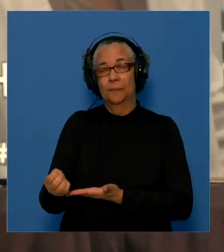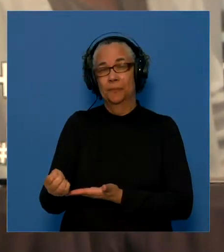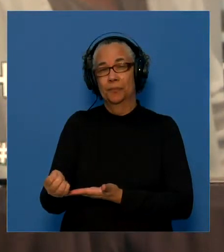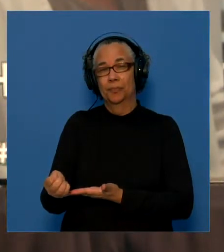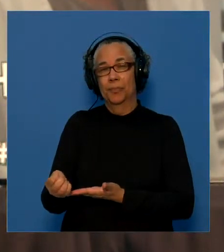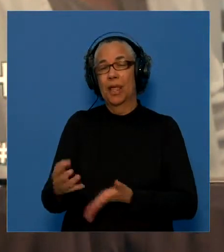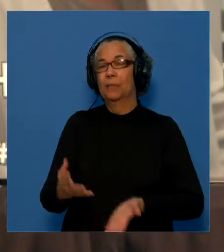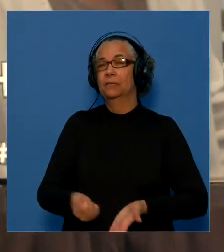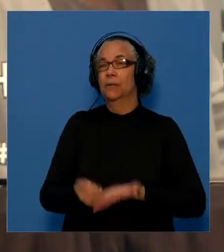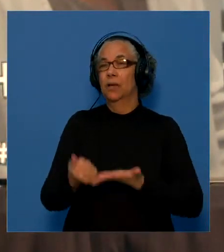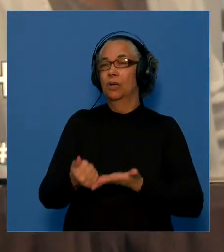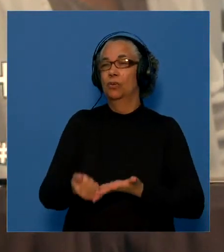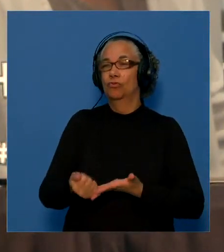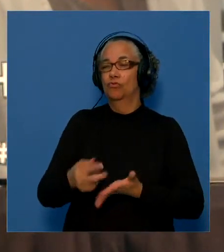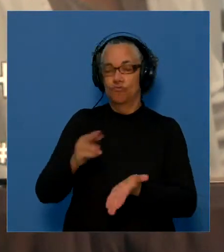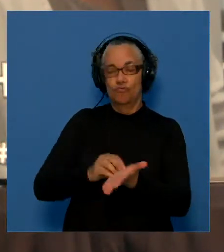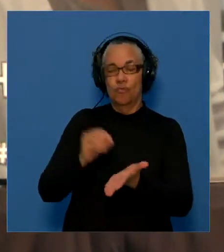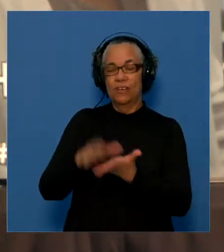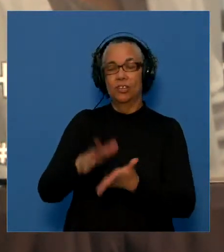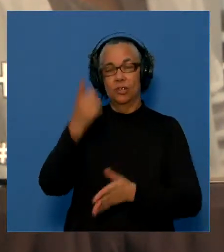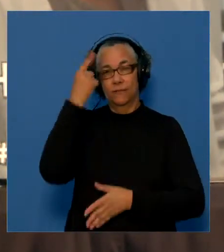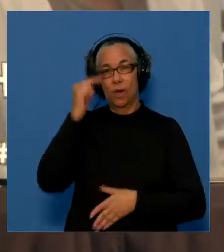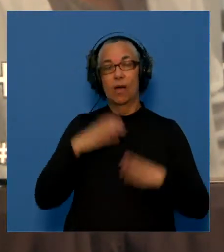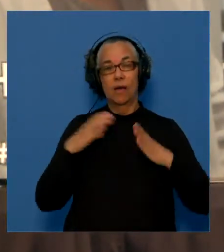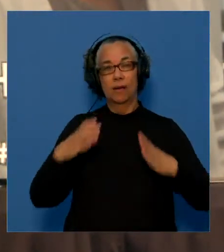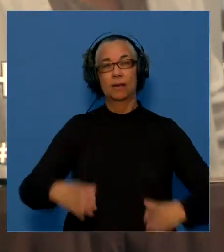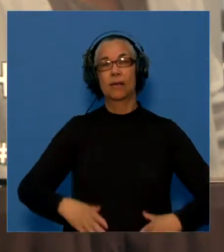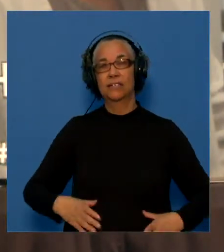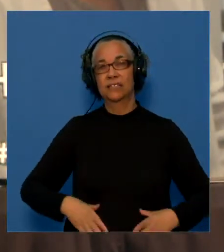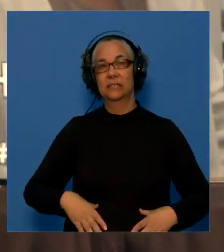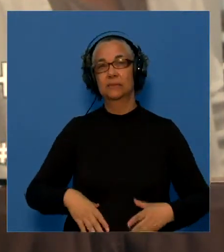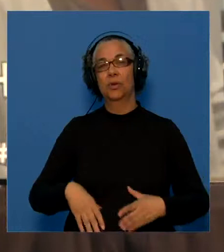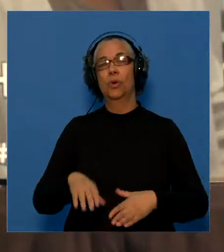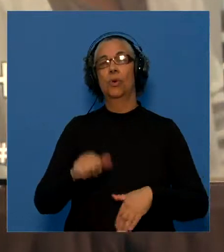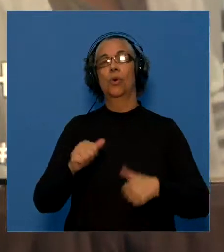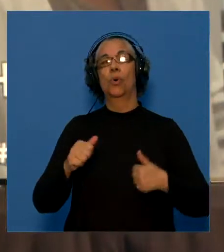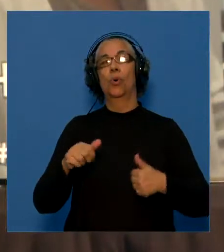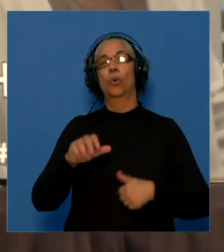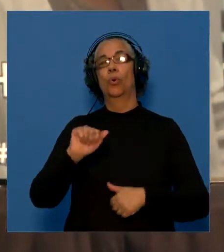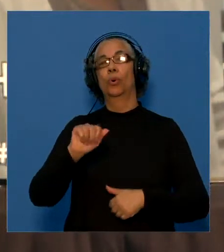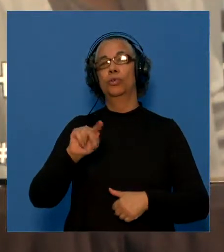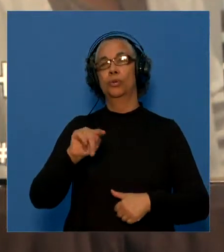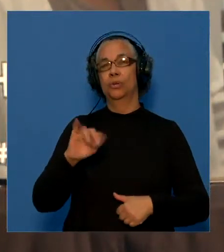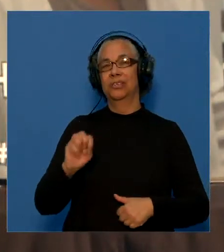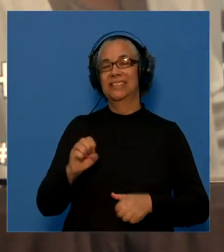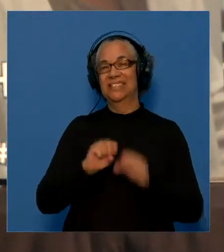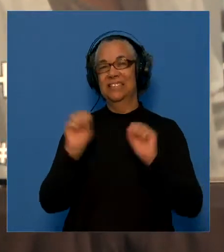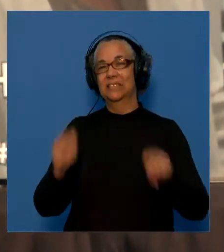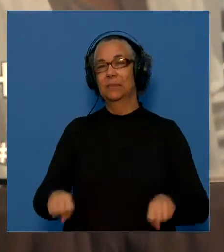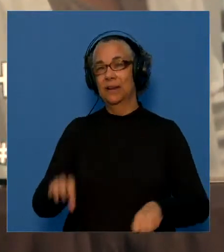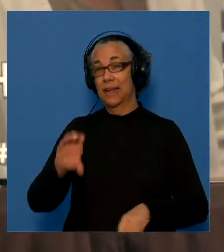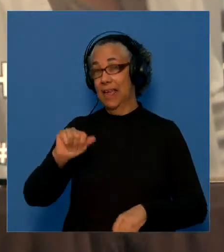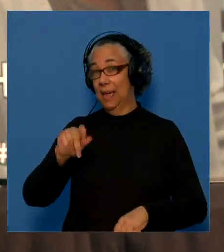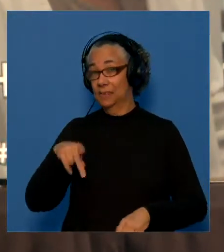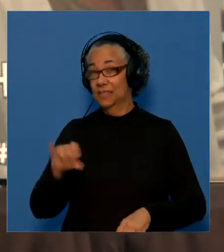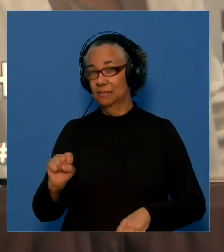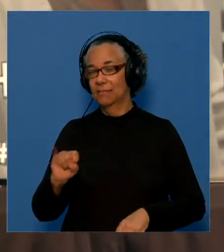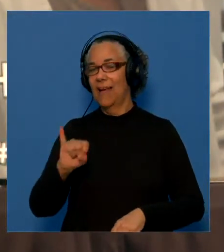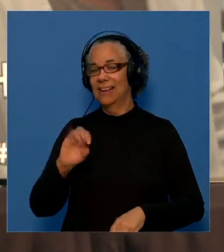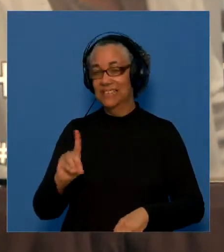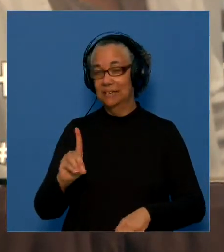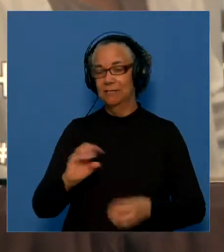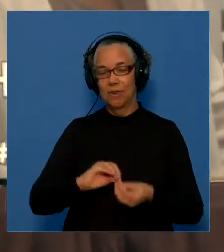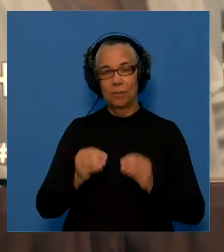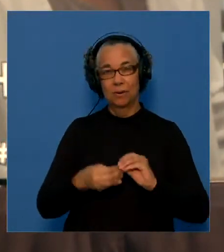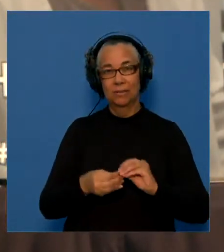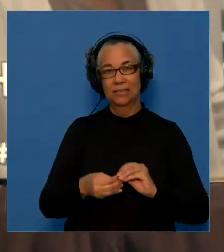for a Customs Automated Processing System, CAPS ID number. The deadline for registration has been pushed